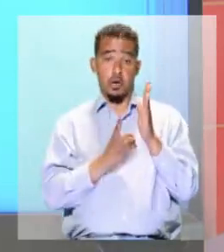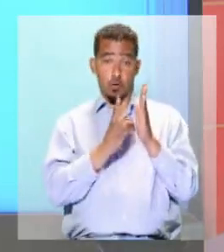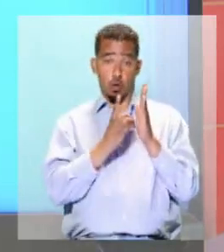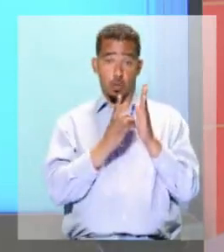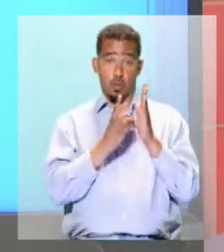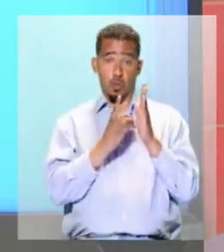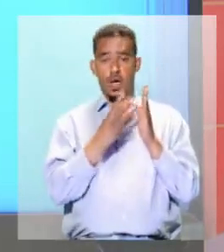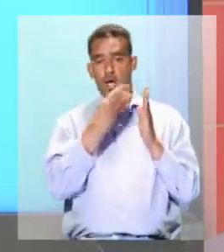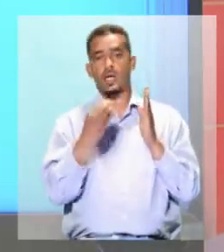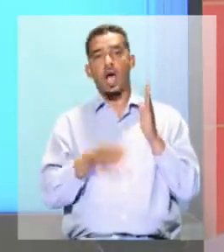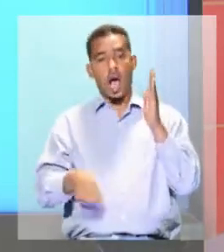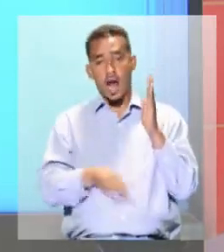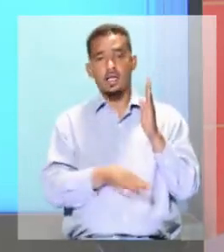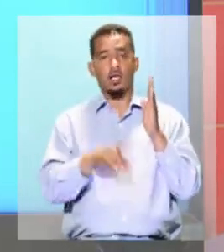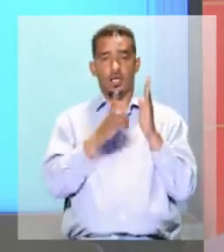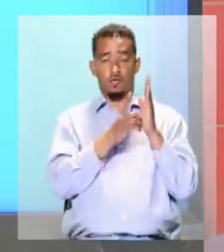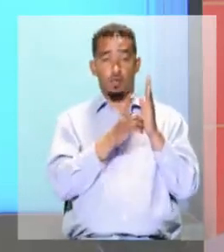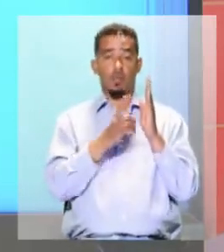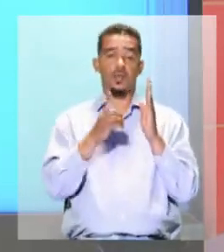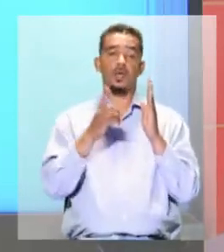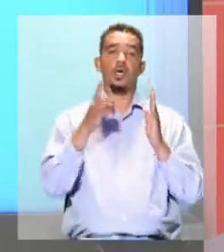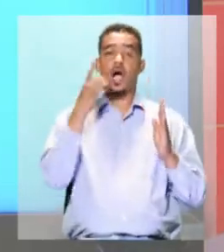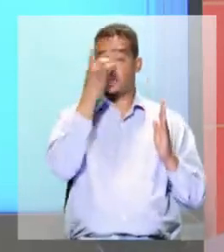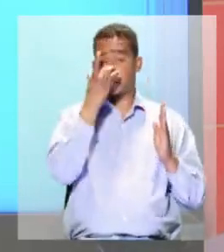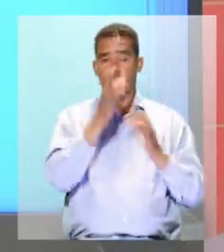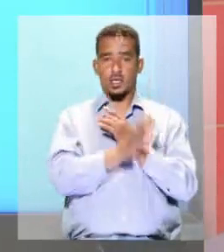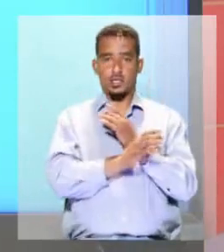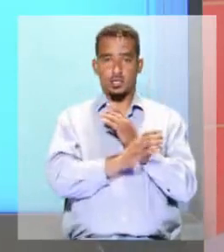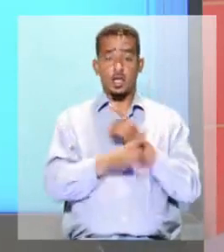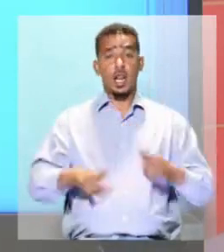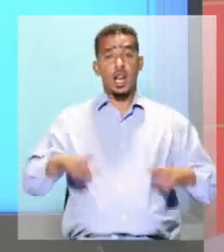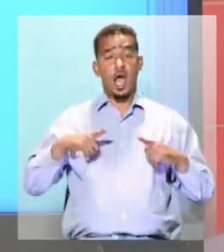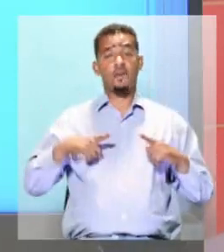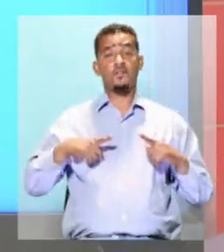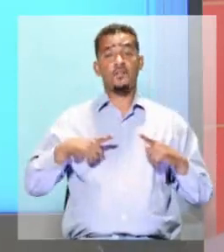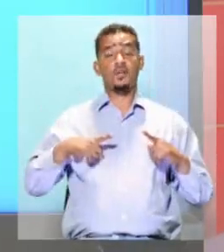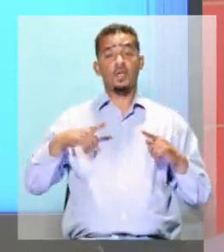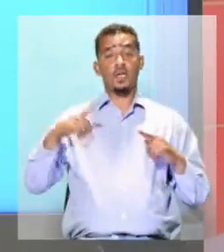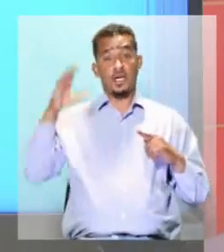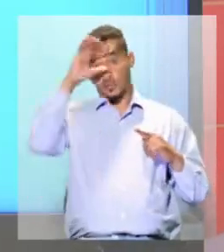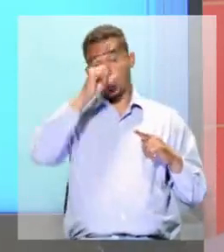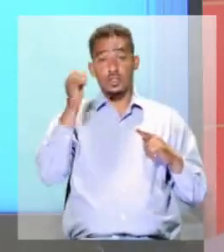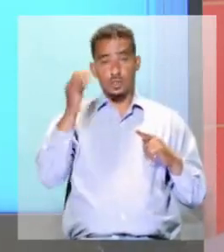and each region of Africa. The life expectancy of